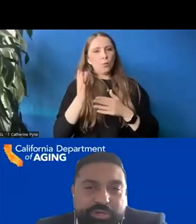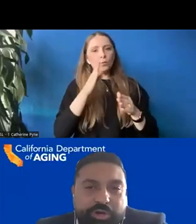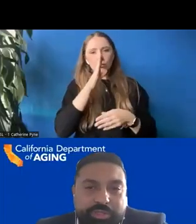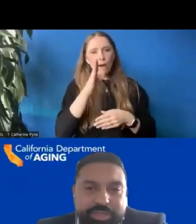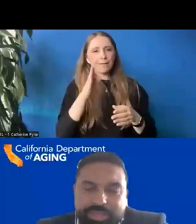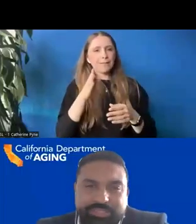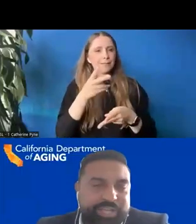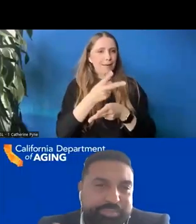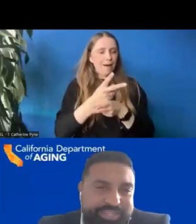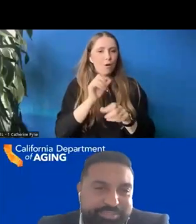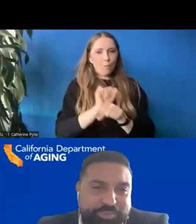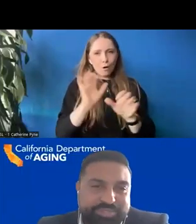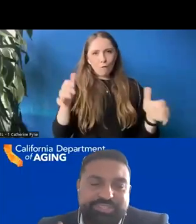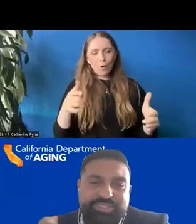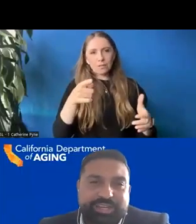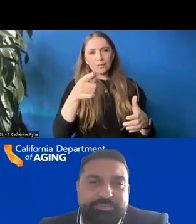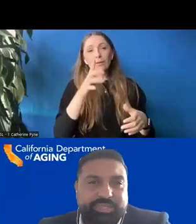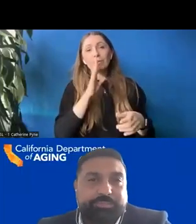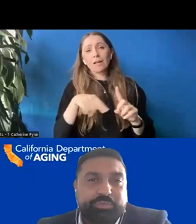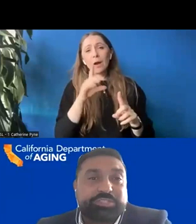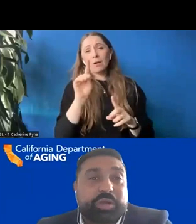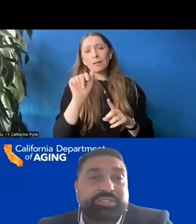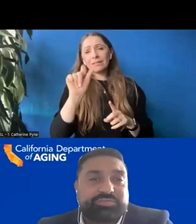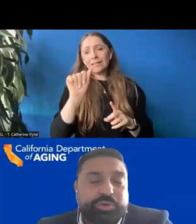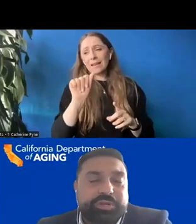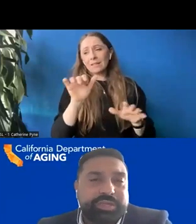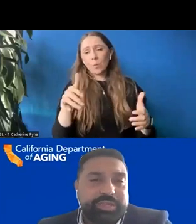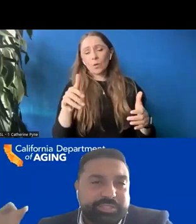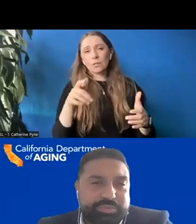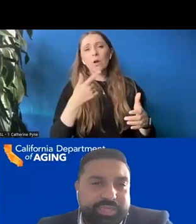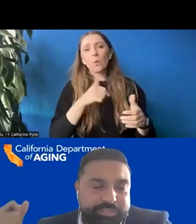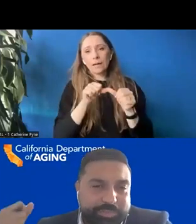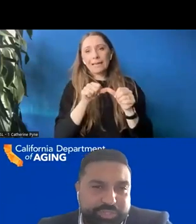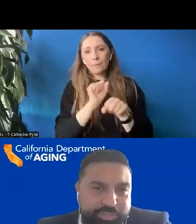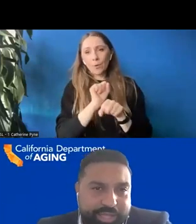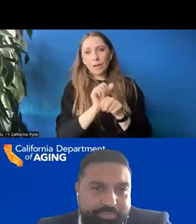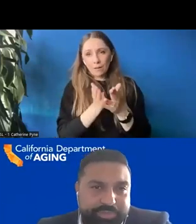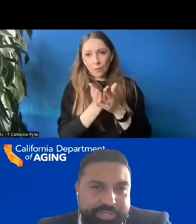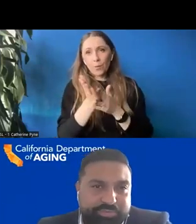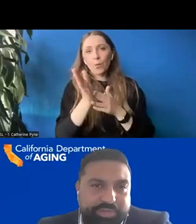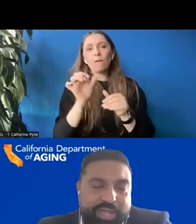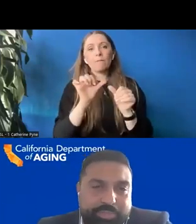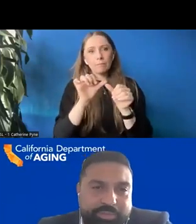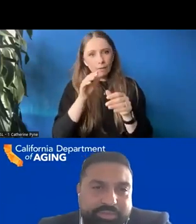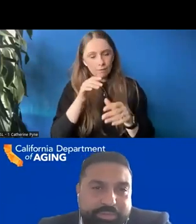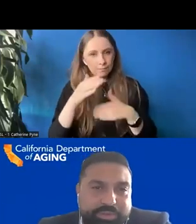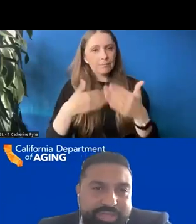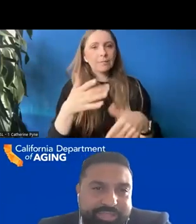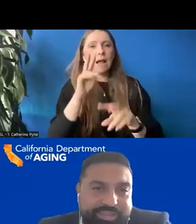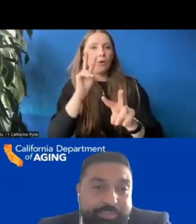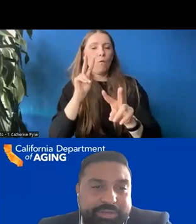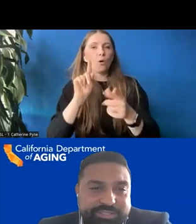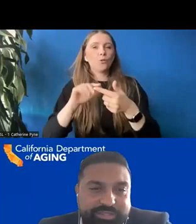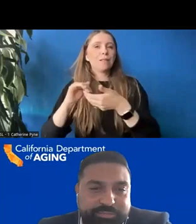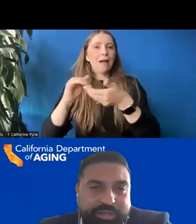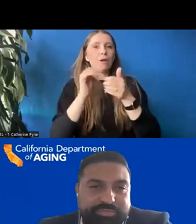on this call. And this to talk about data sources and kind of keep moving this process forward. So thank you. It's been extremely helpful, and I look forward to collaborating with you in